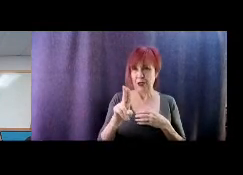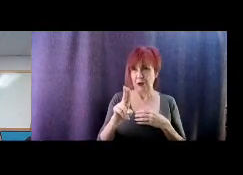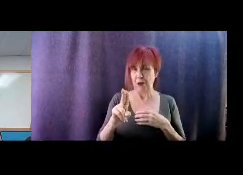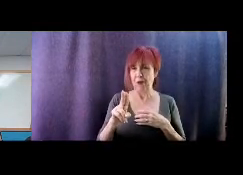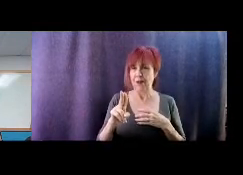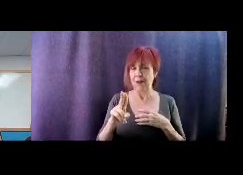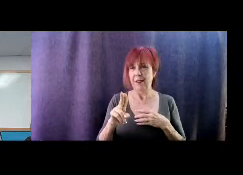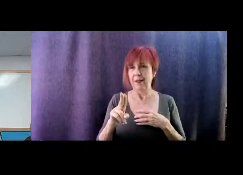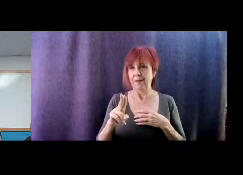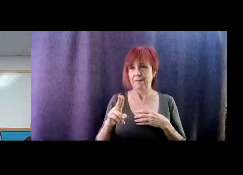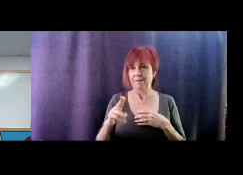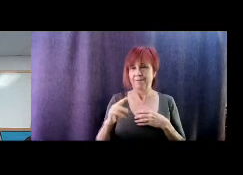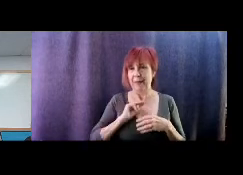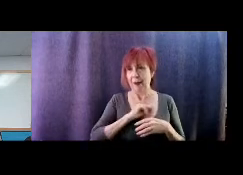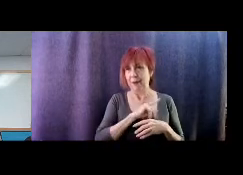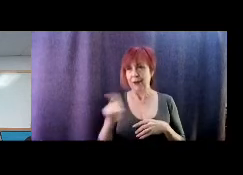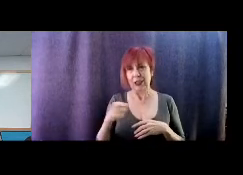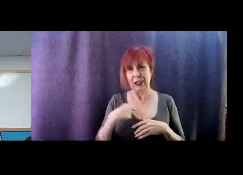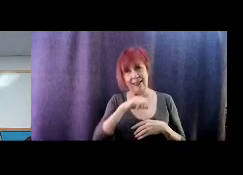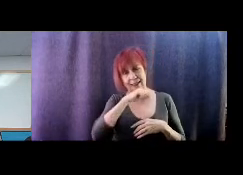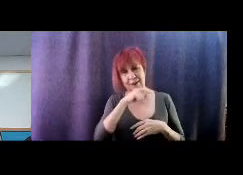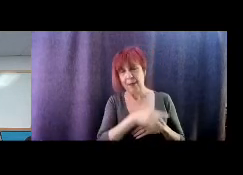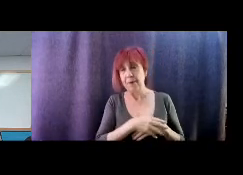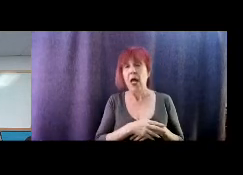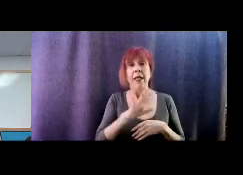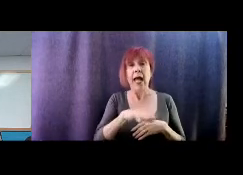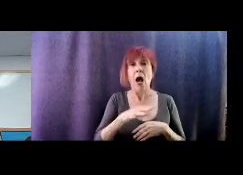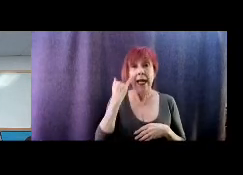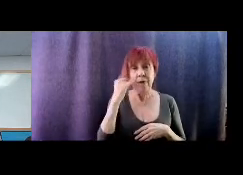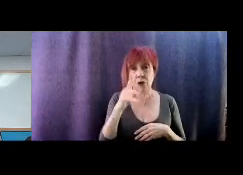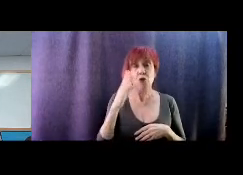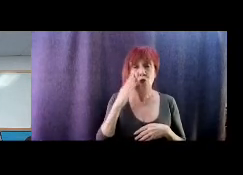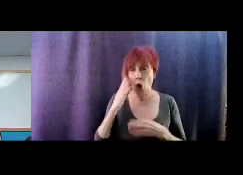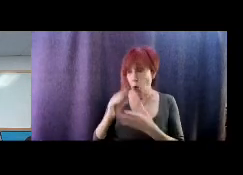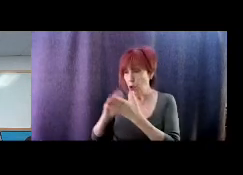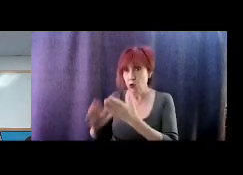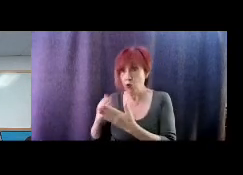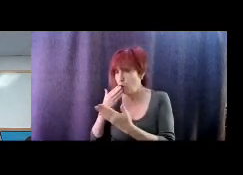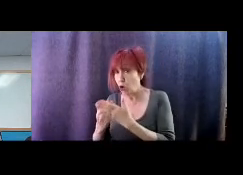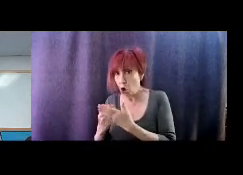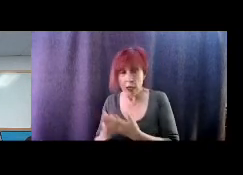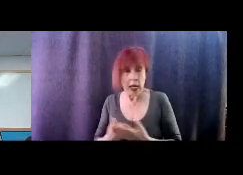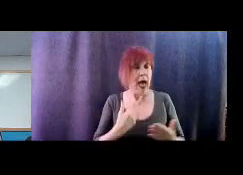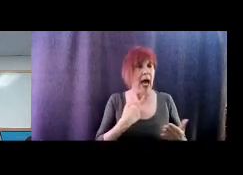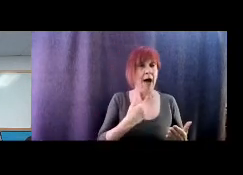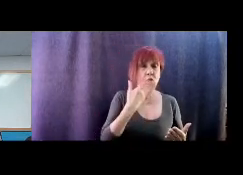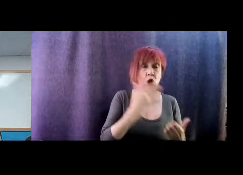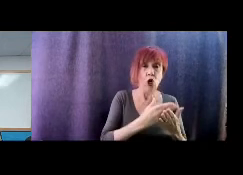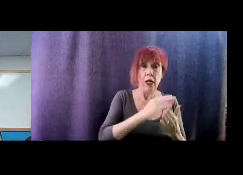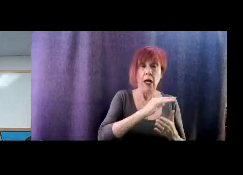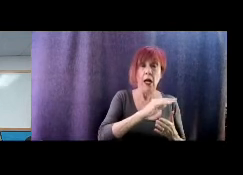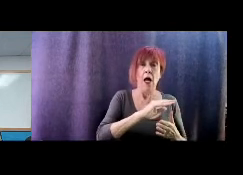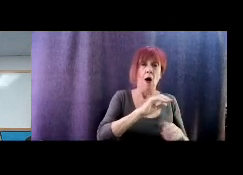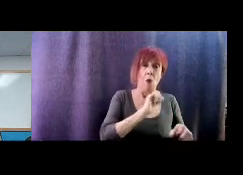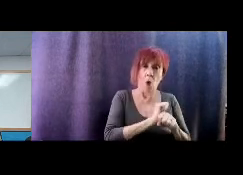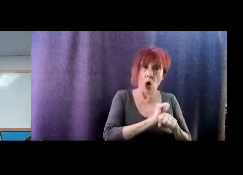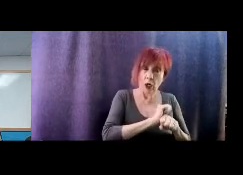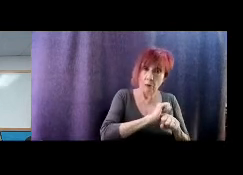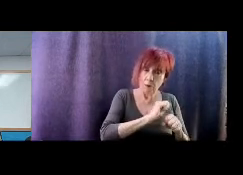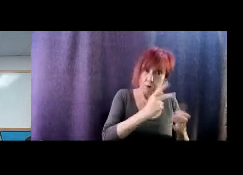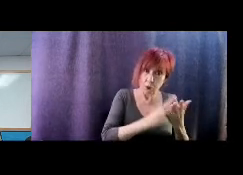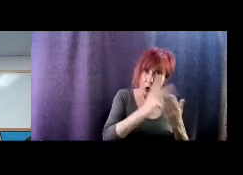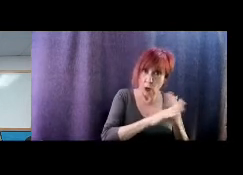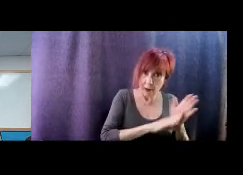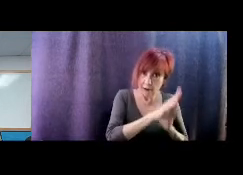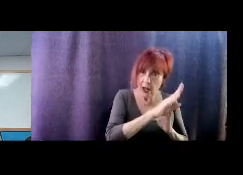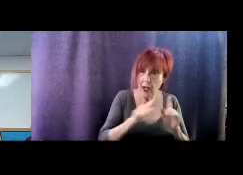it's a good idea to do an appropriate job match, if you know your student well and you have a well-developed work program, we often get as much just from the